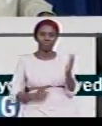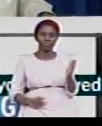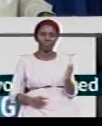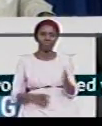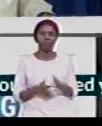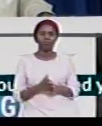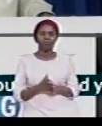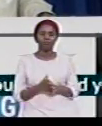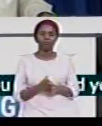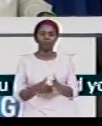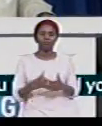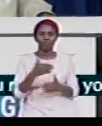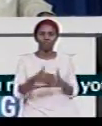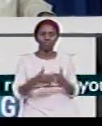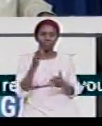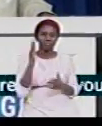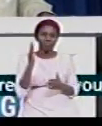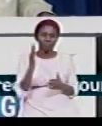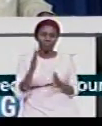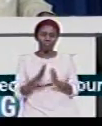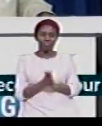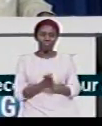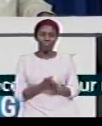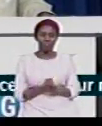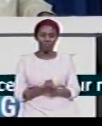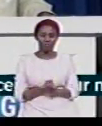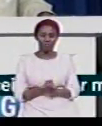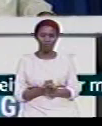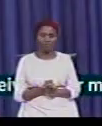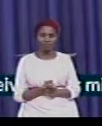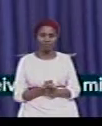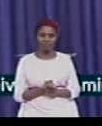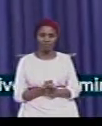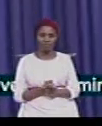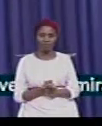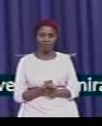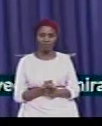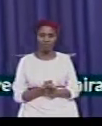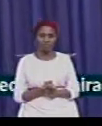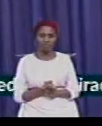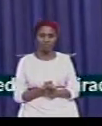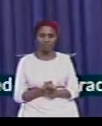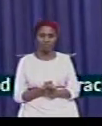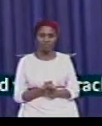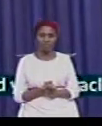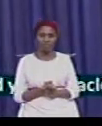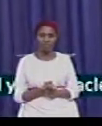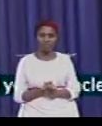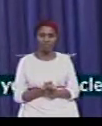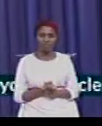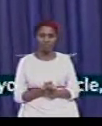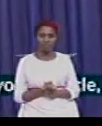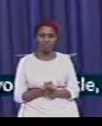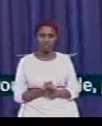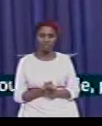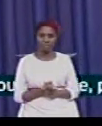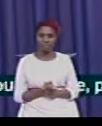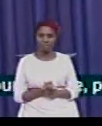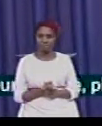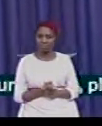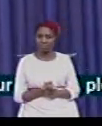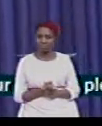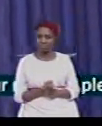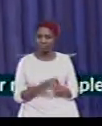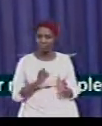Praise so the Lord. So we have Beatrice Afari here from Cape Coast. Please speak. My name is Beatrice Afari. I was having ovarian